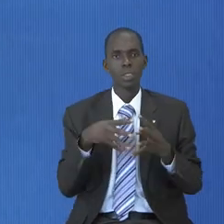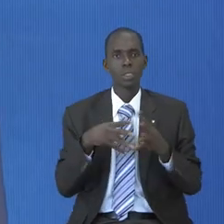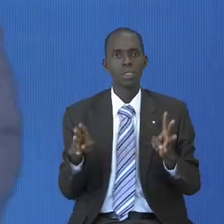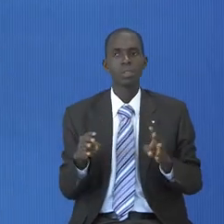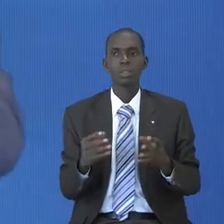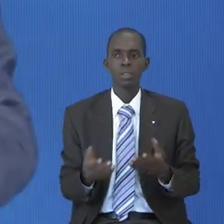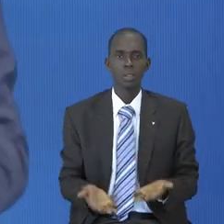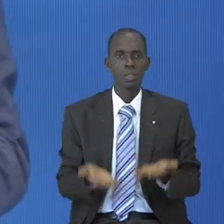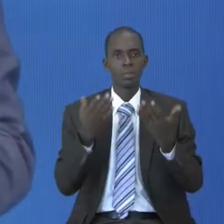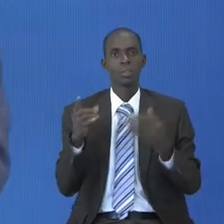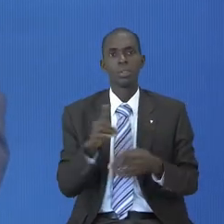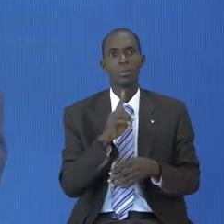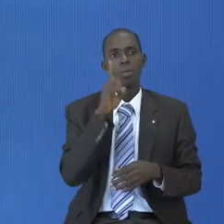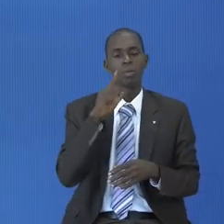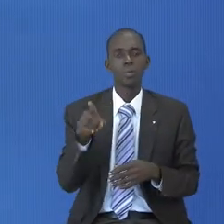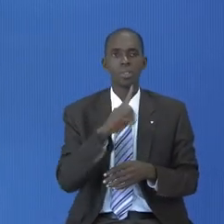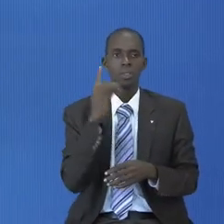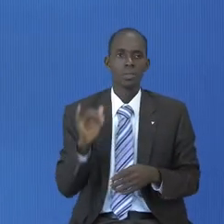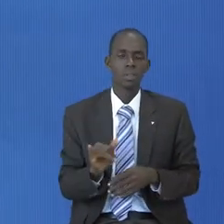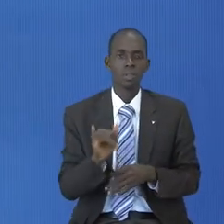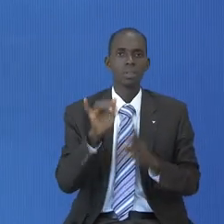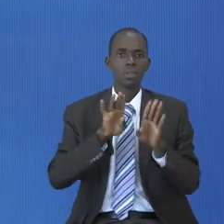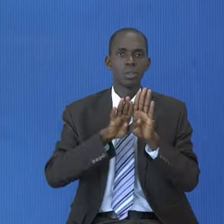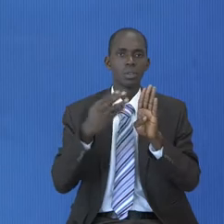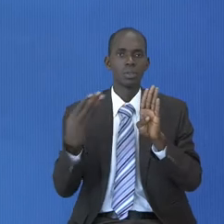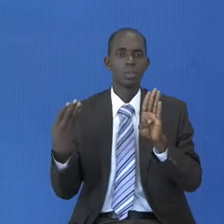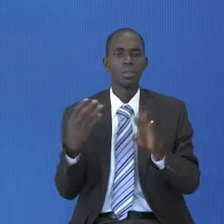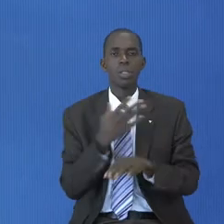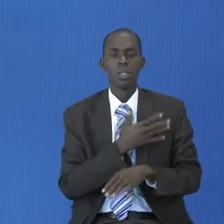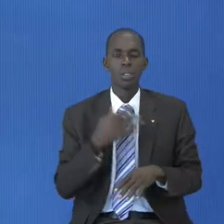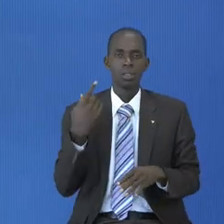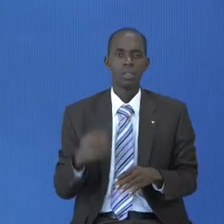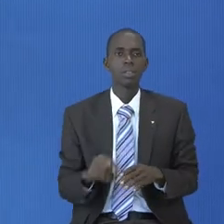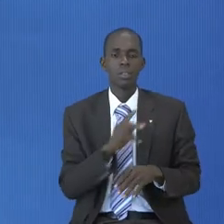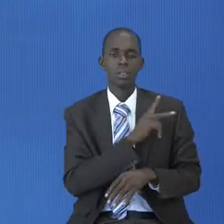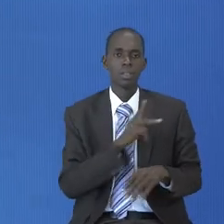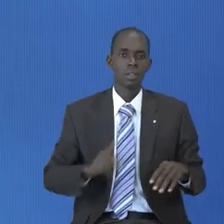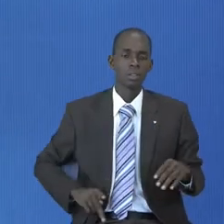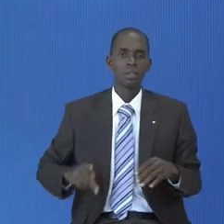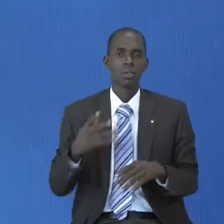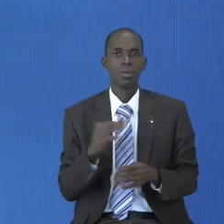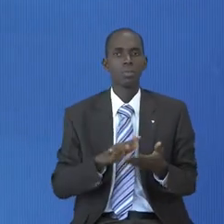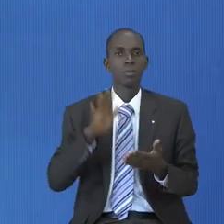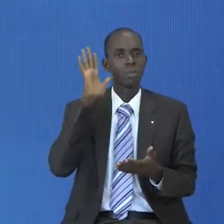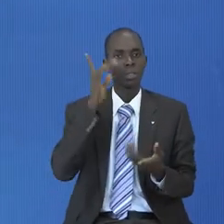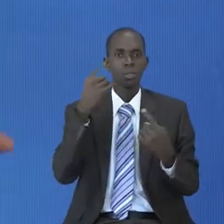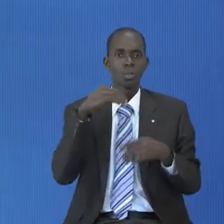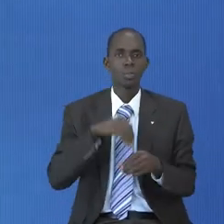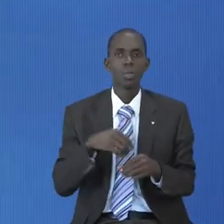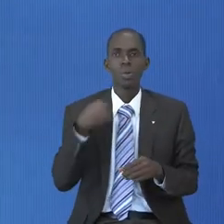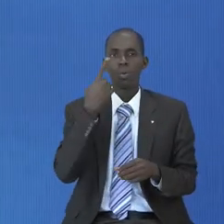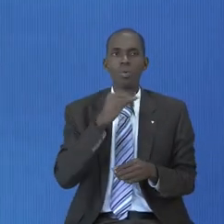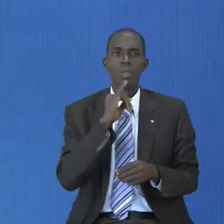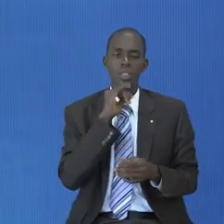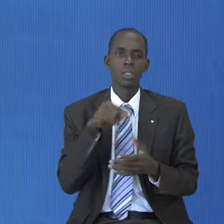up, ye everlasting doors, and the King of glory shall come in. Who is this